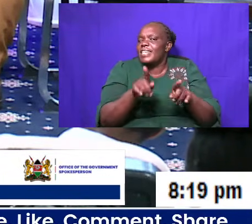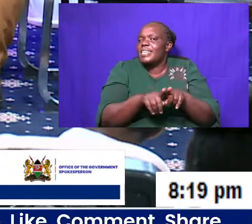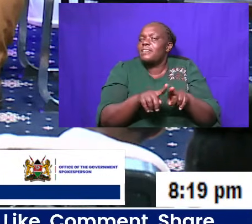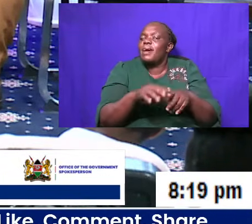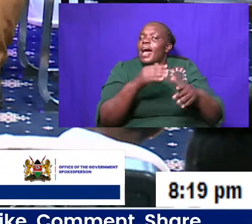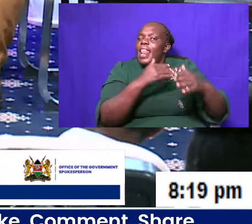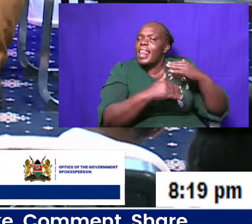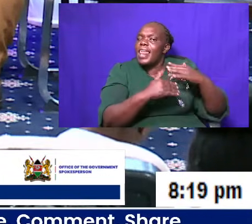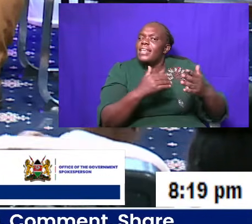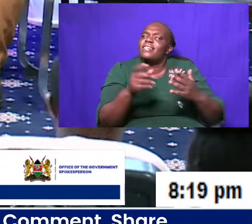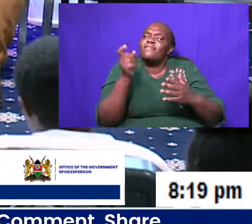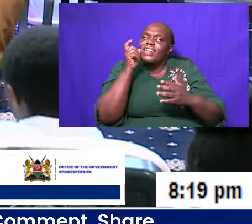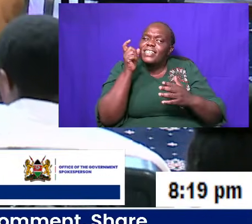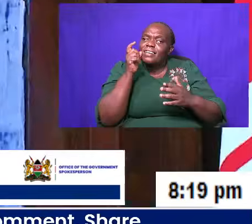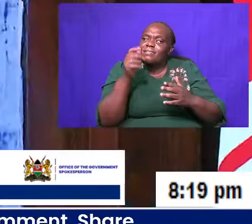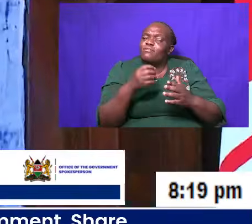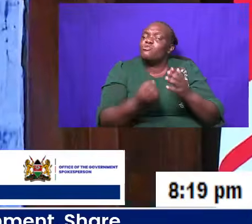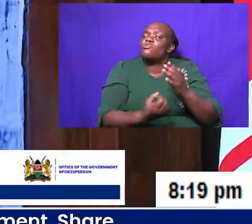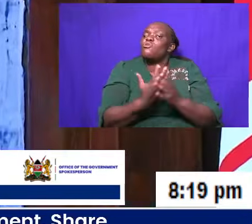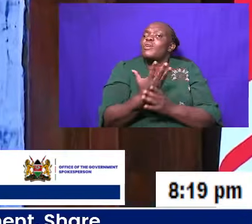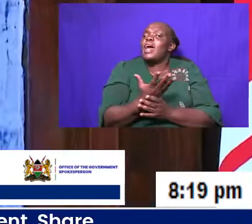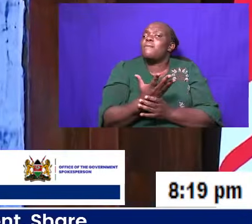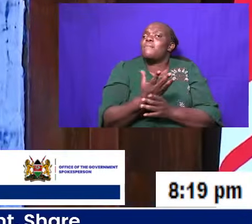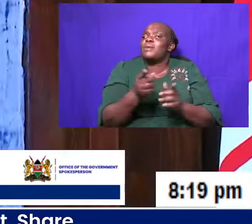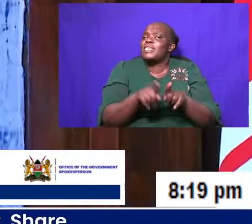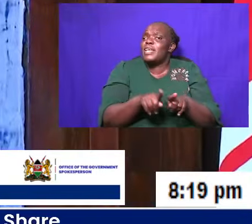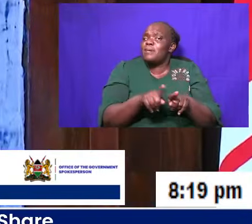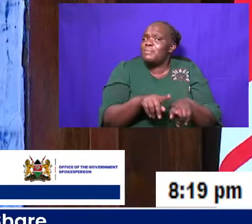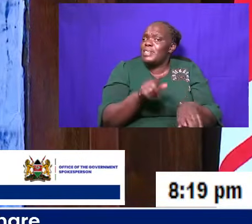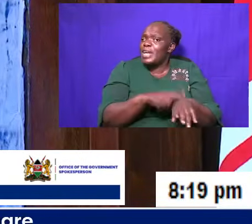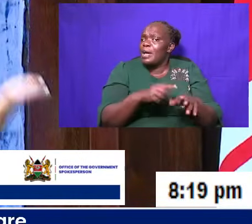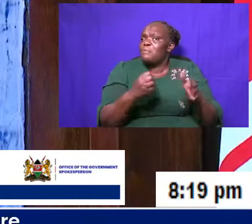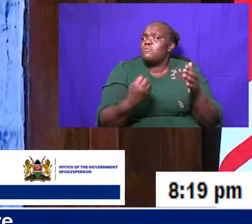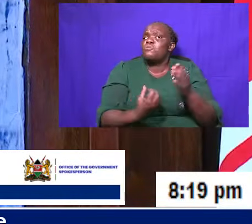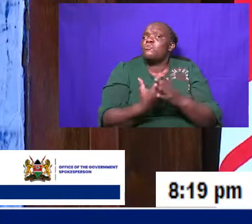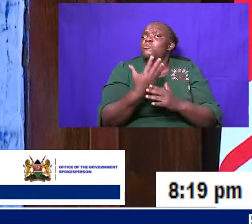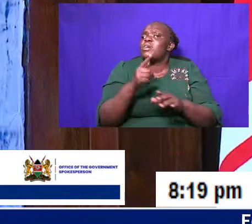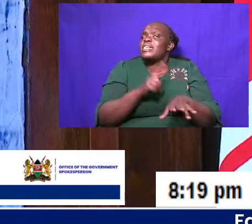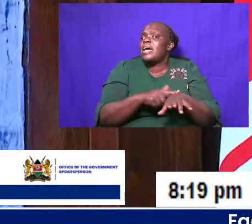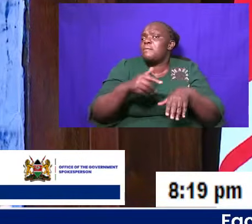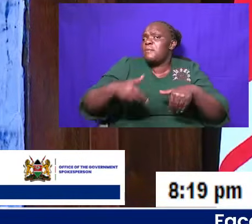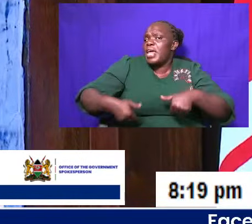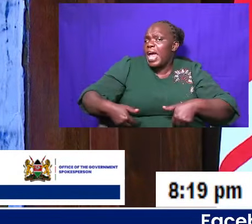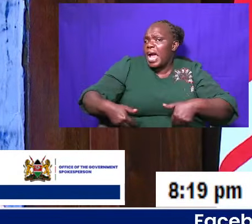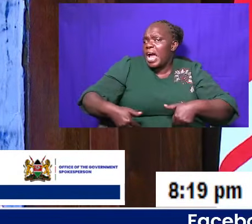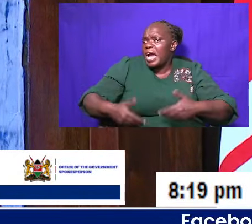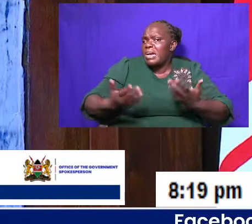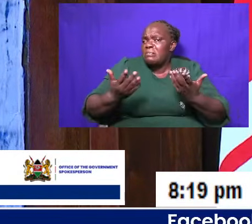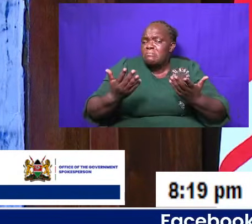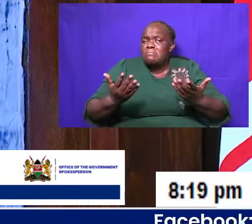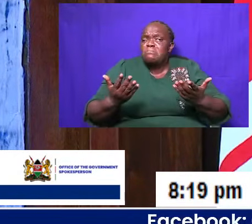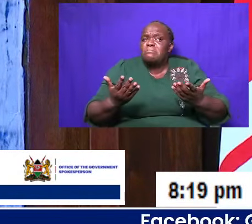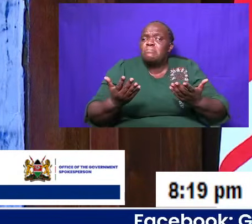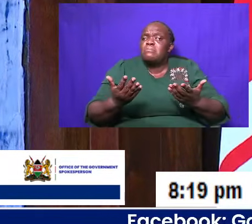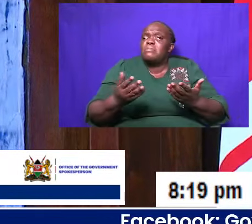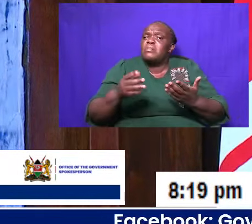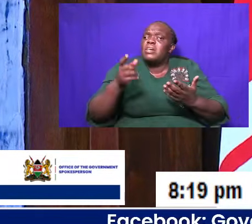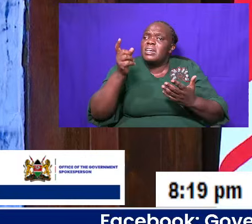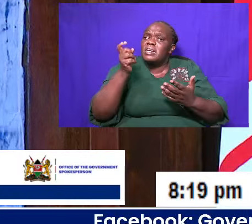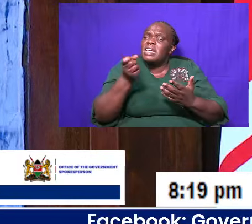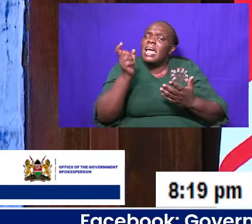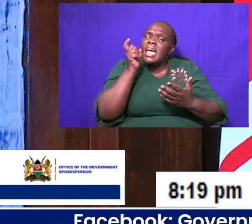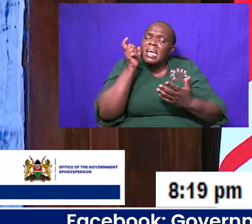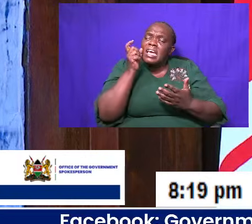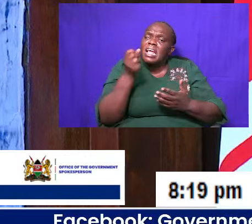you know? No, I growing up, you know, when we grew up, when we were young, that time even the ARVs were not as they